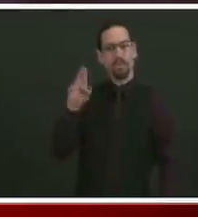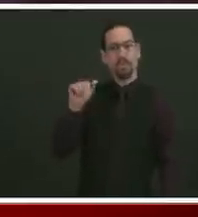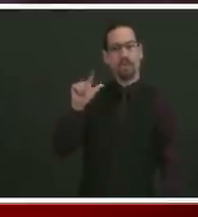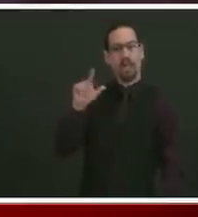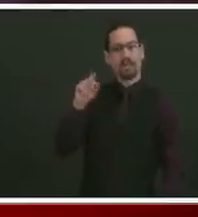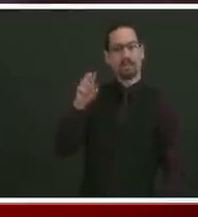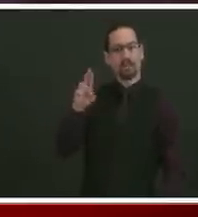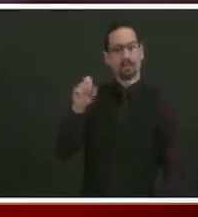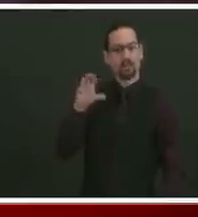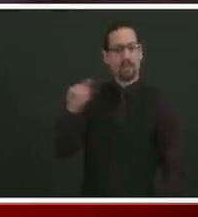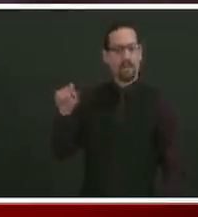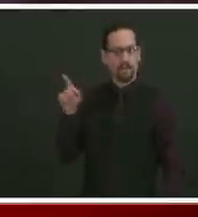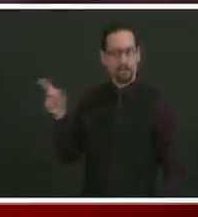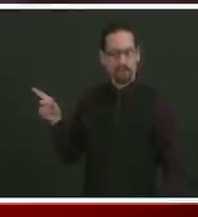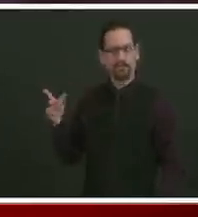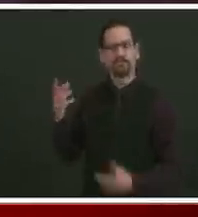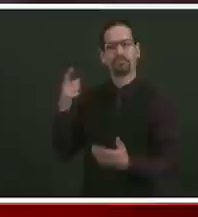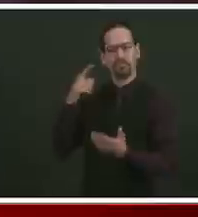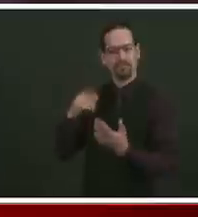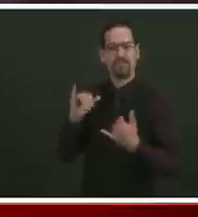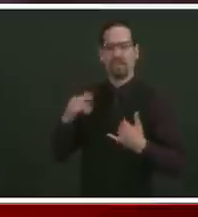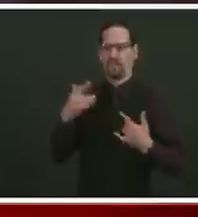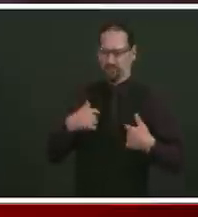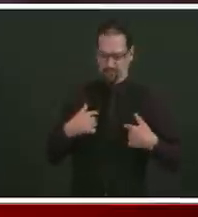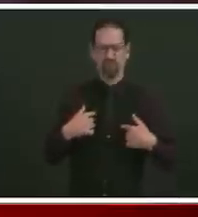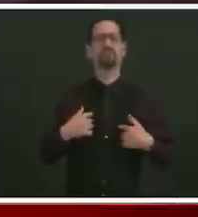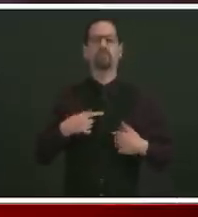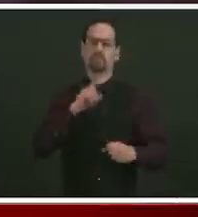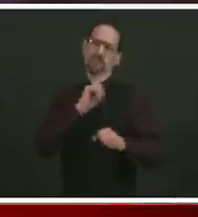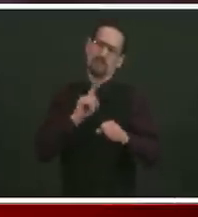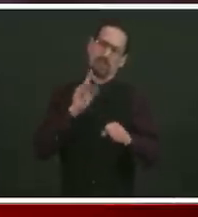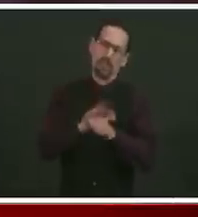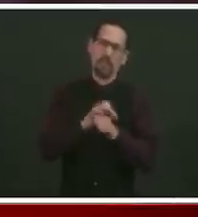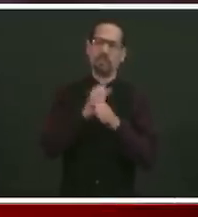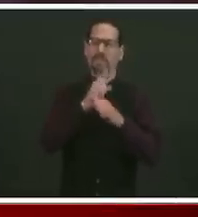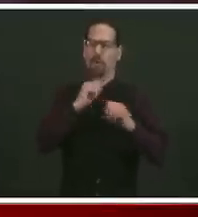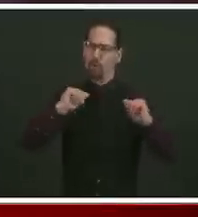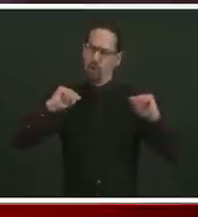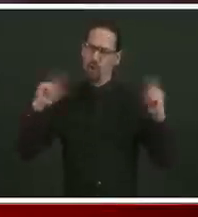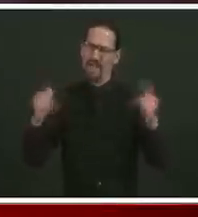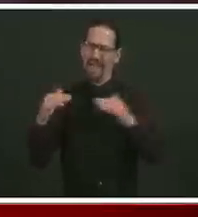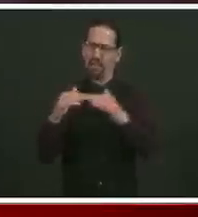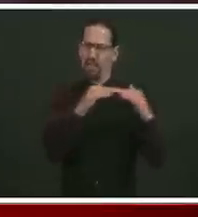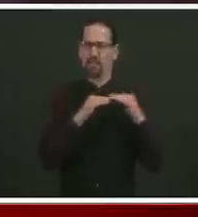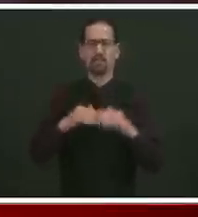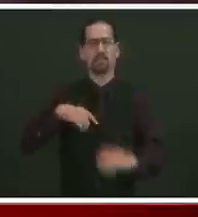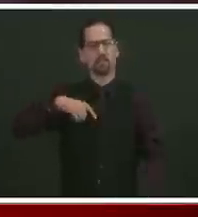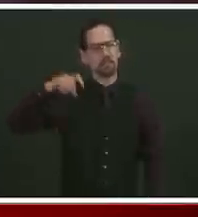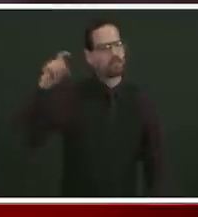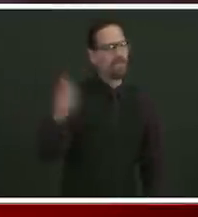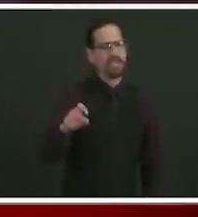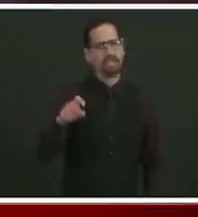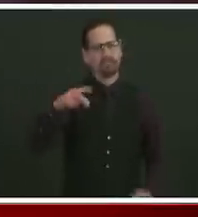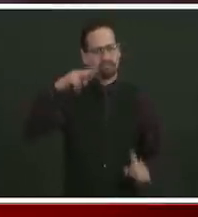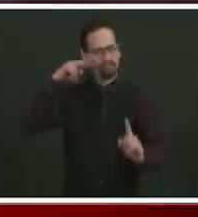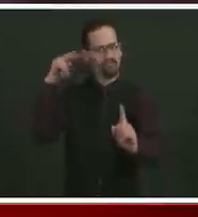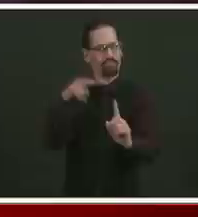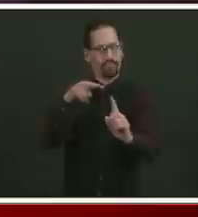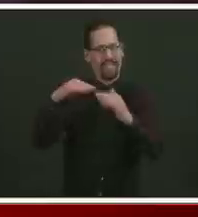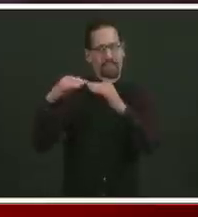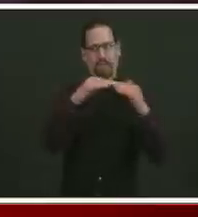we are deeply committed to equity and having an equity lens in the way that we meet the